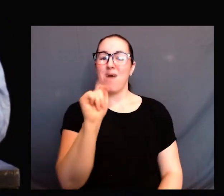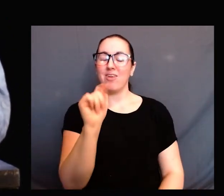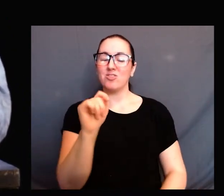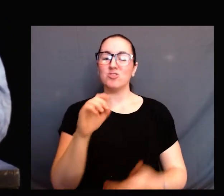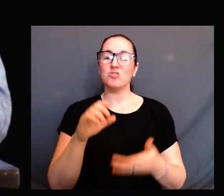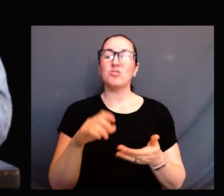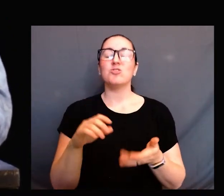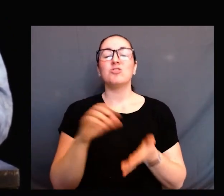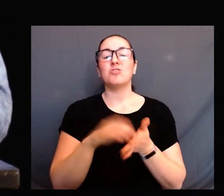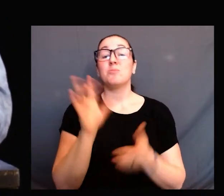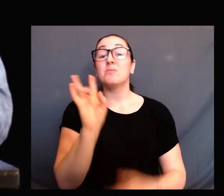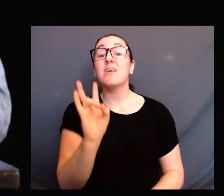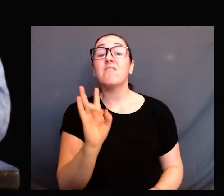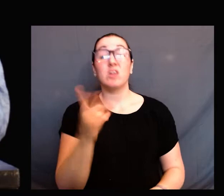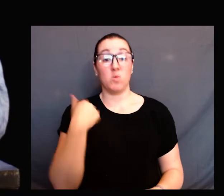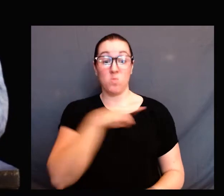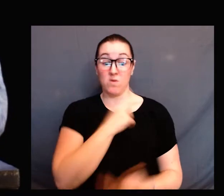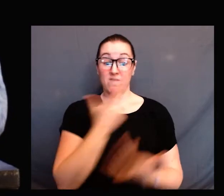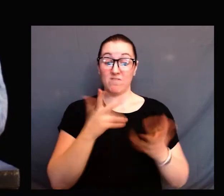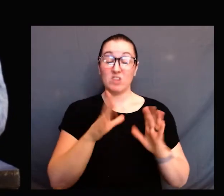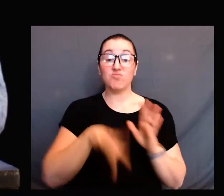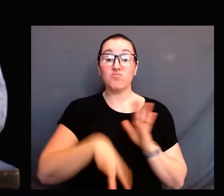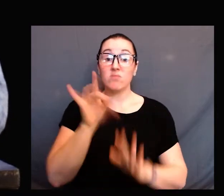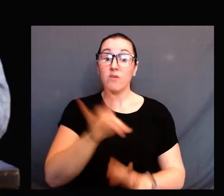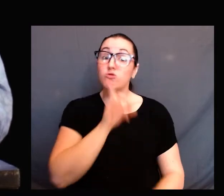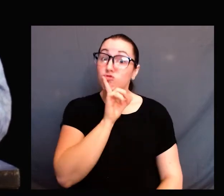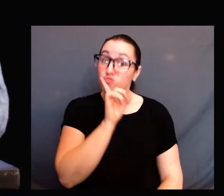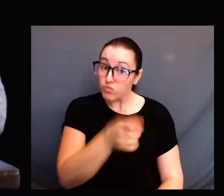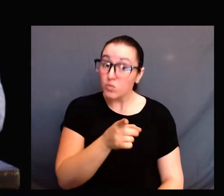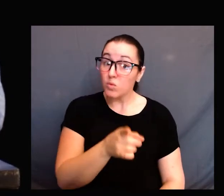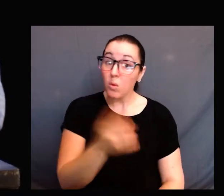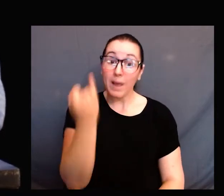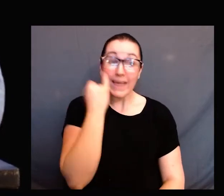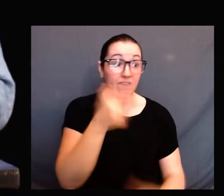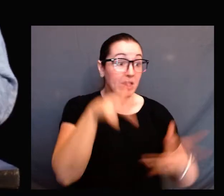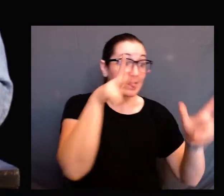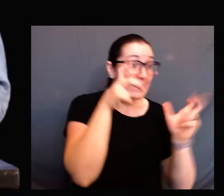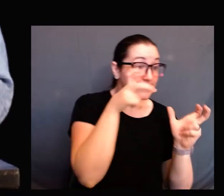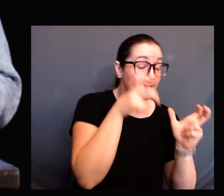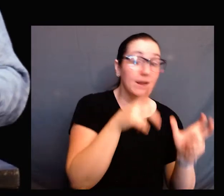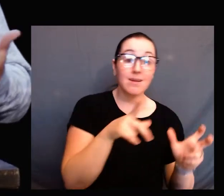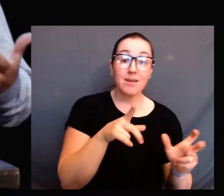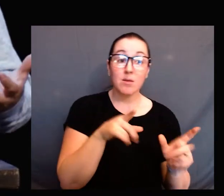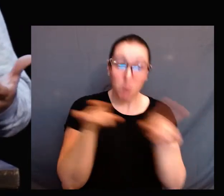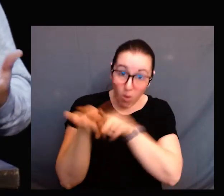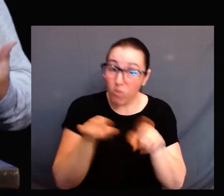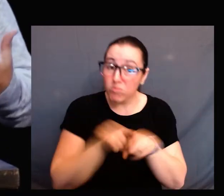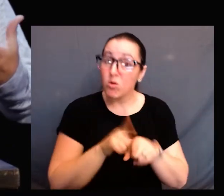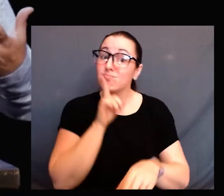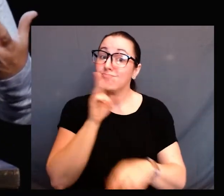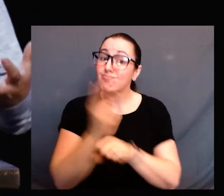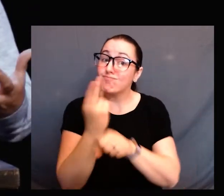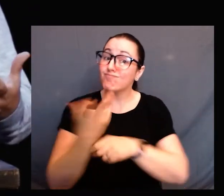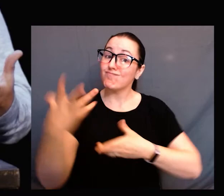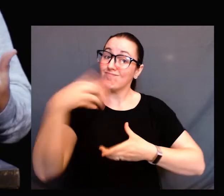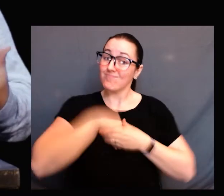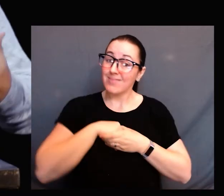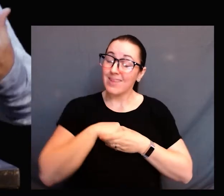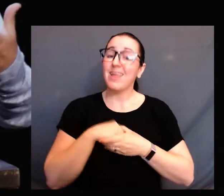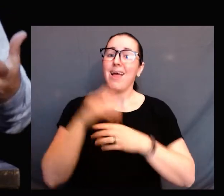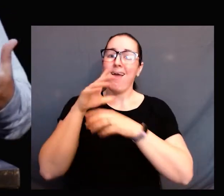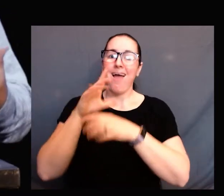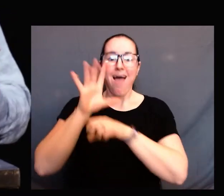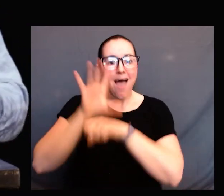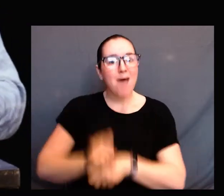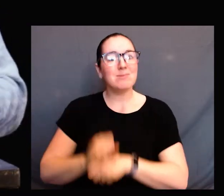Matthew 7, we've discovered that it's true, that if we listen and we not only hear, but then we apply, we start to practice